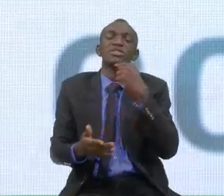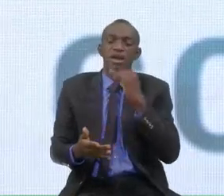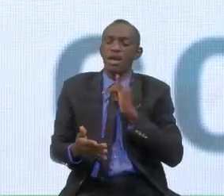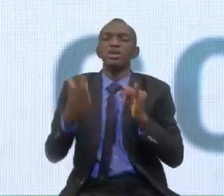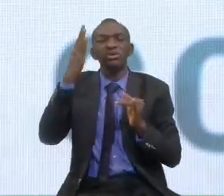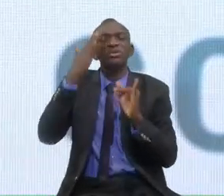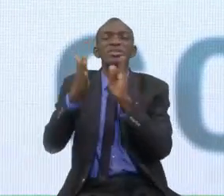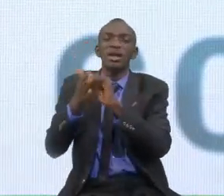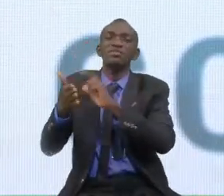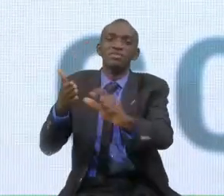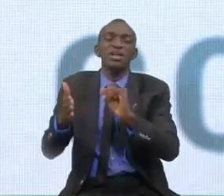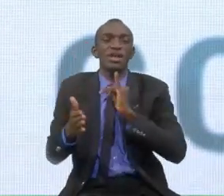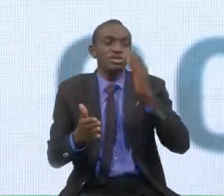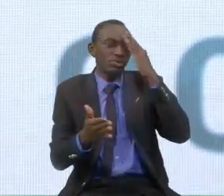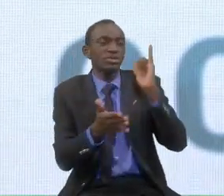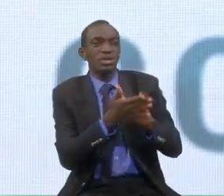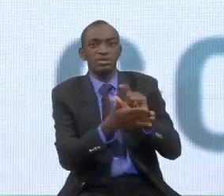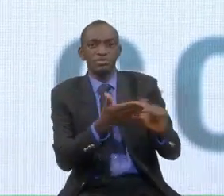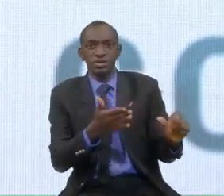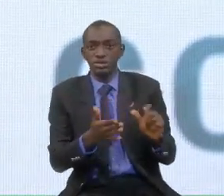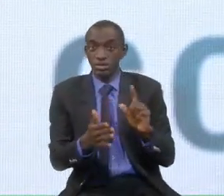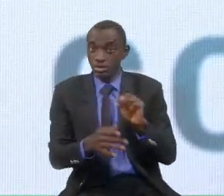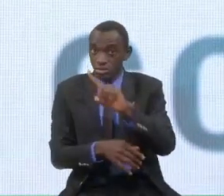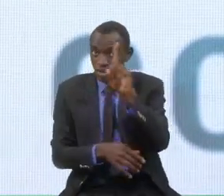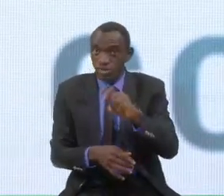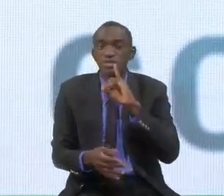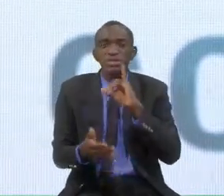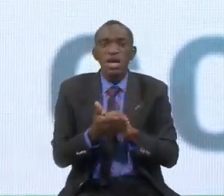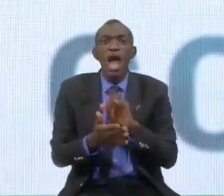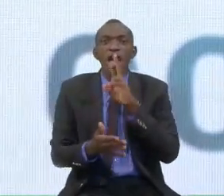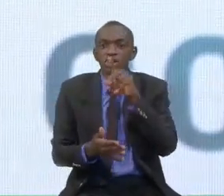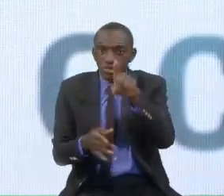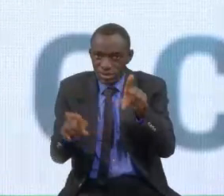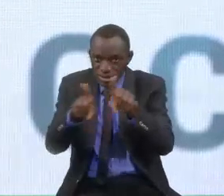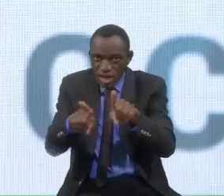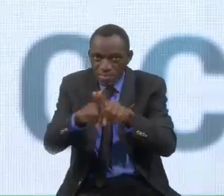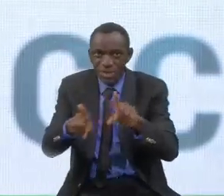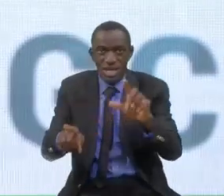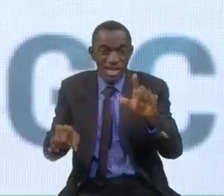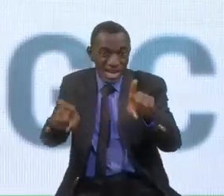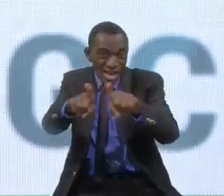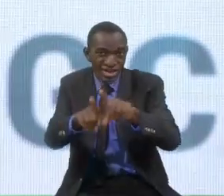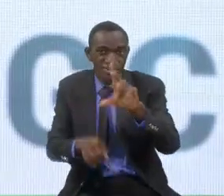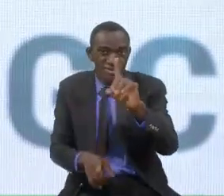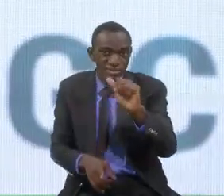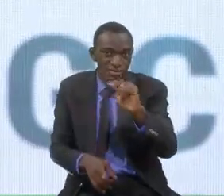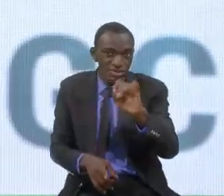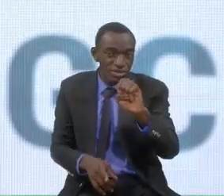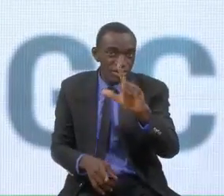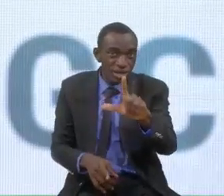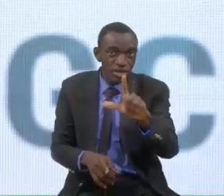The question is, are you like Daniel when he got from Judah and